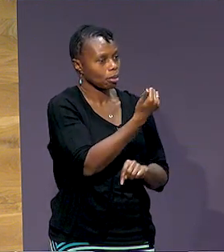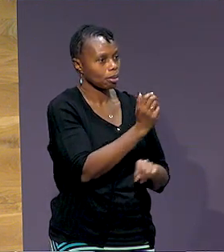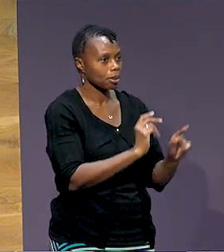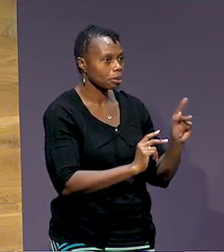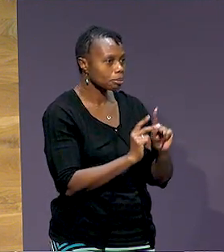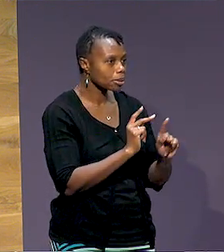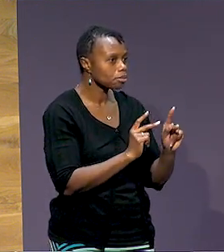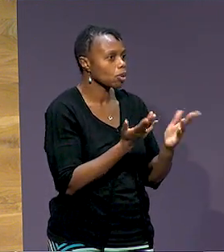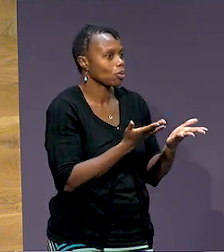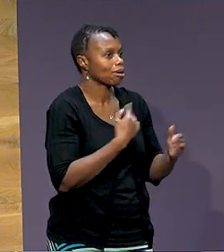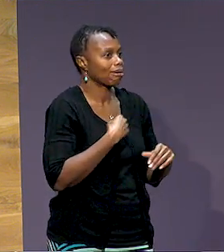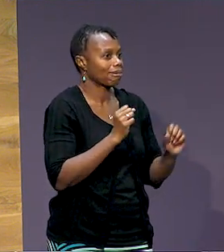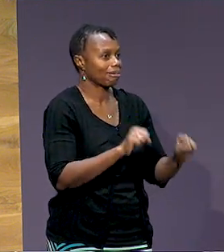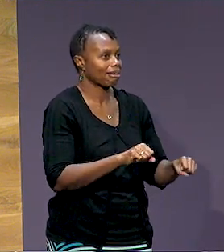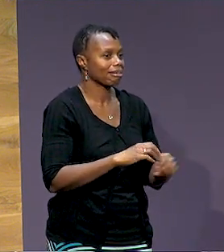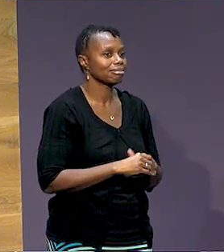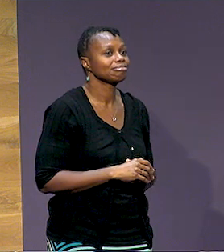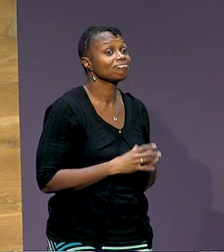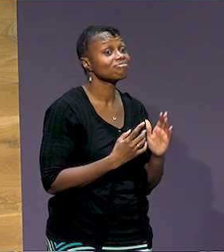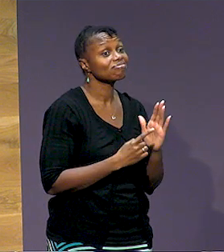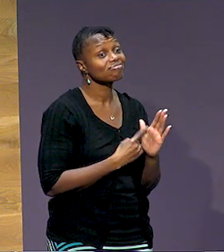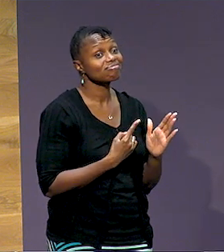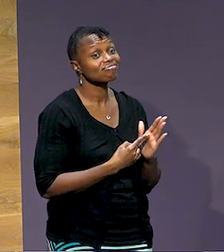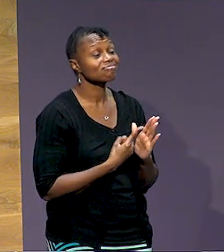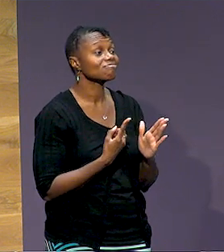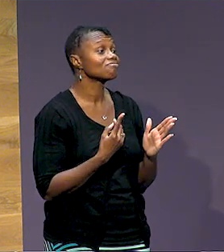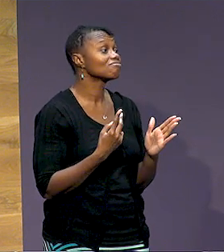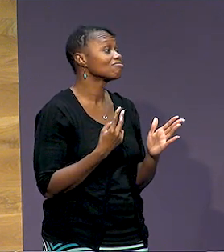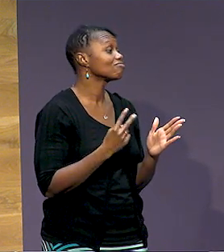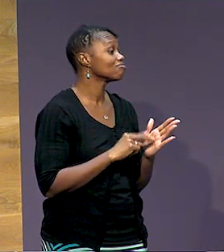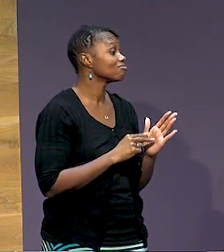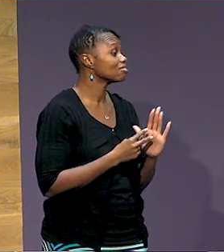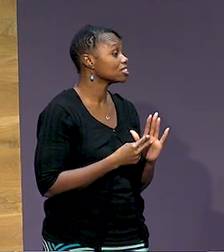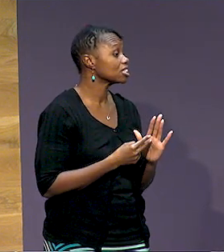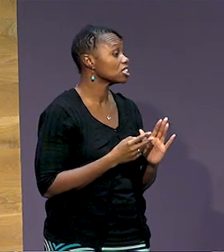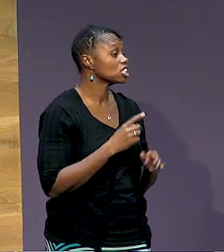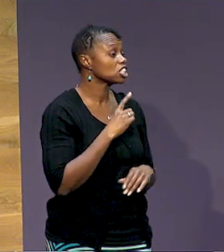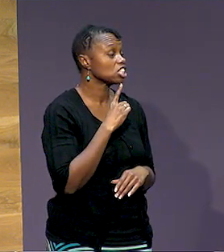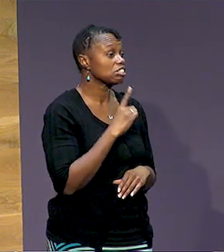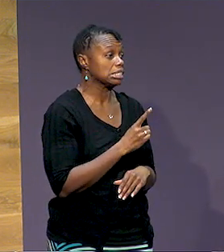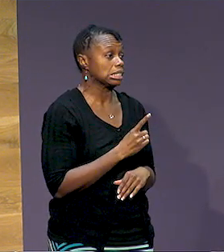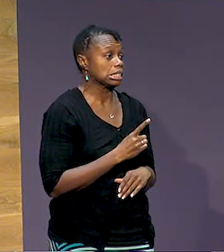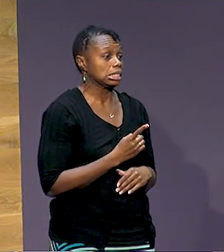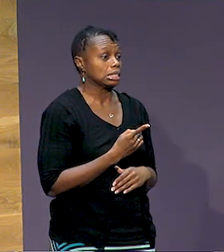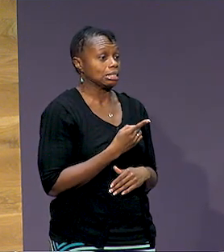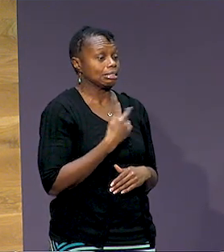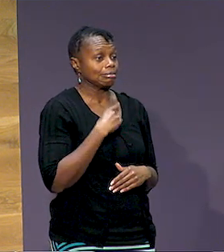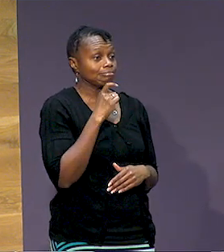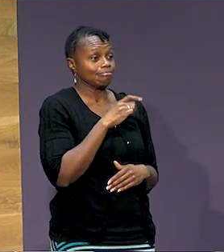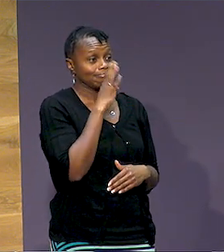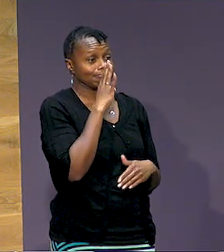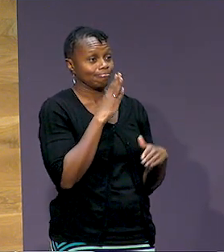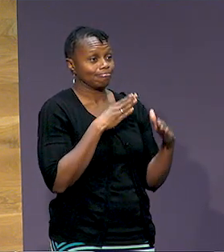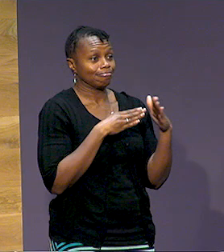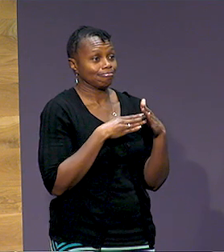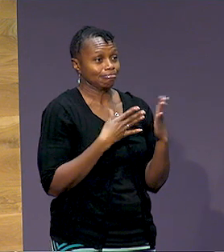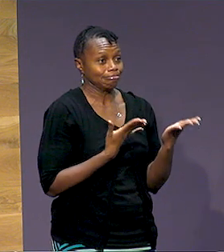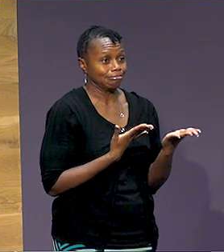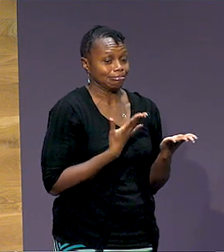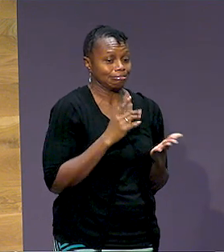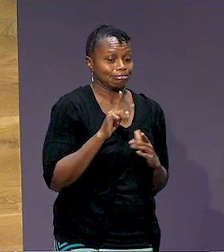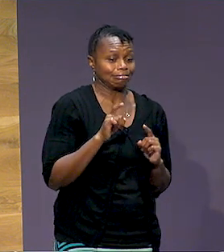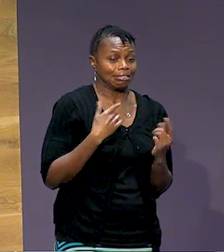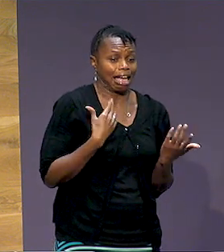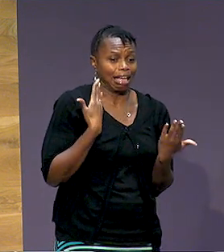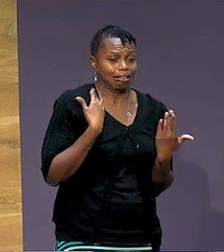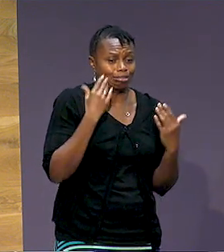can. Sometimes that just means like eating a slice of humble pie, right? And being like, hey, listen, I have no idea how you're doing